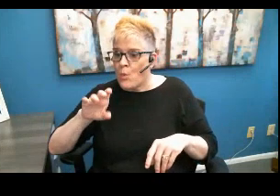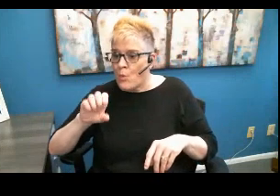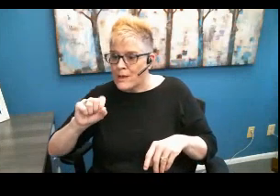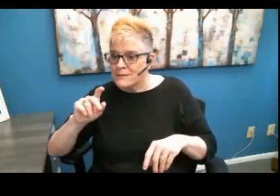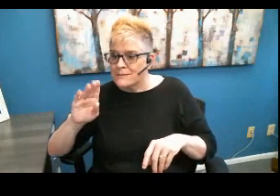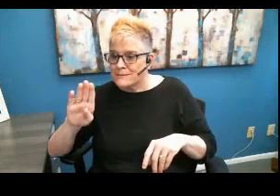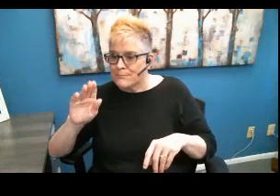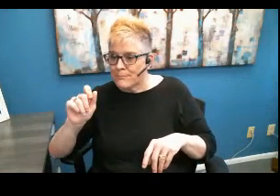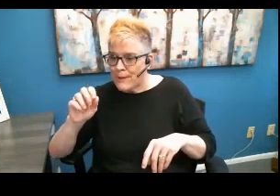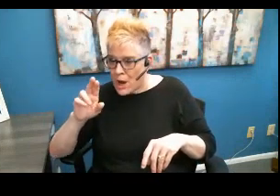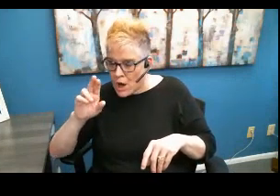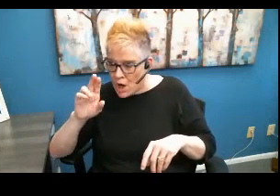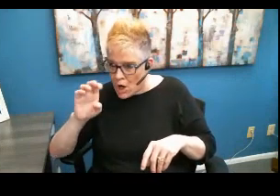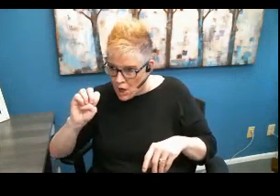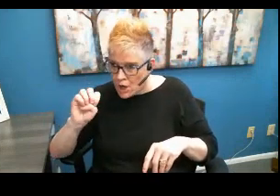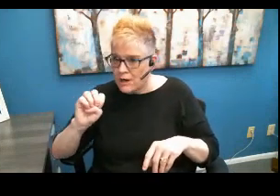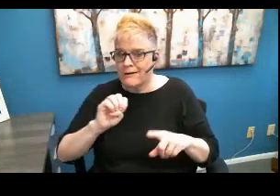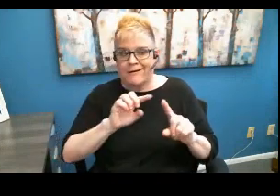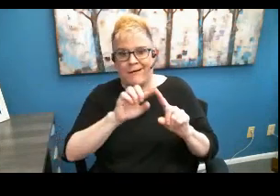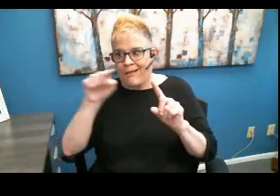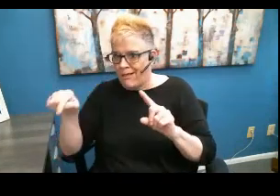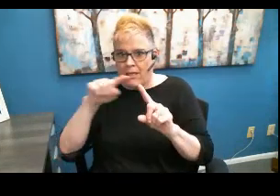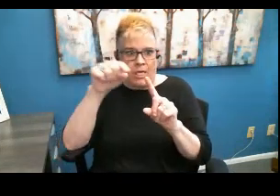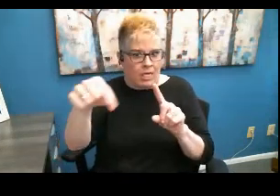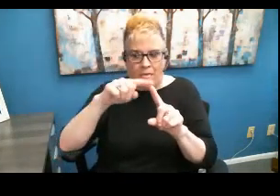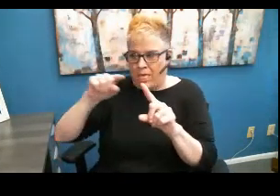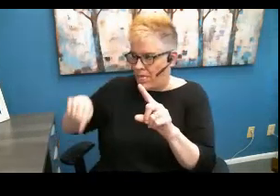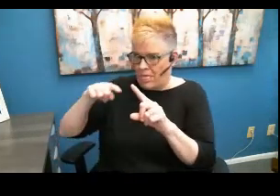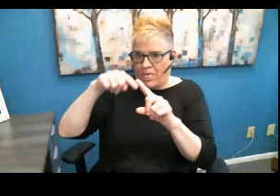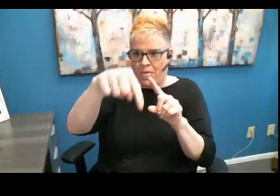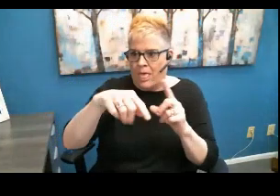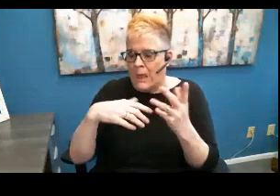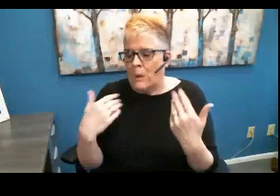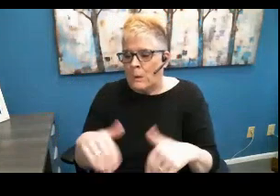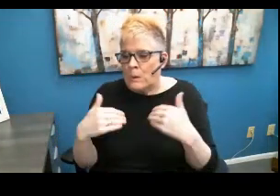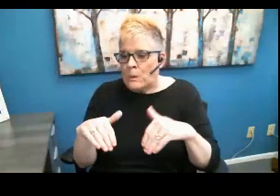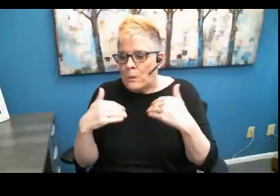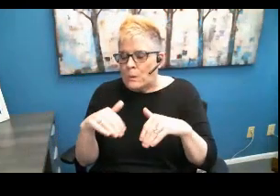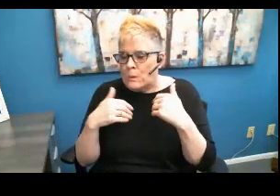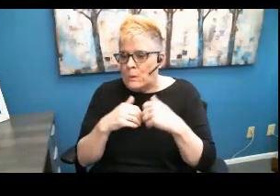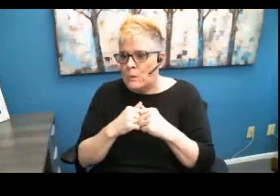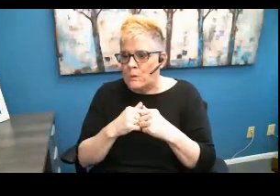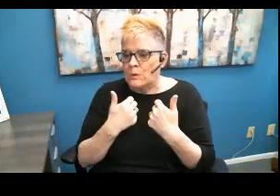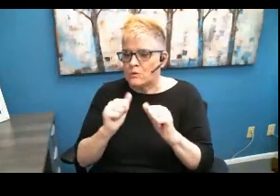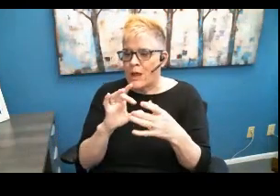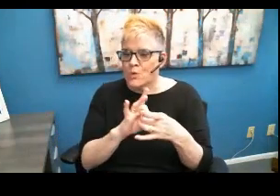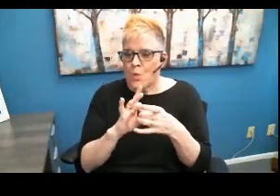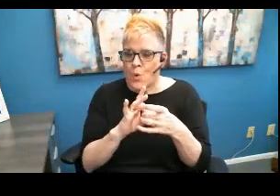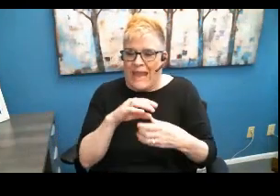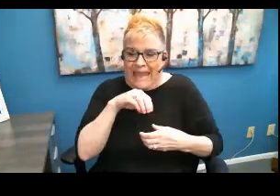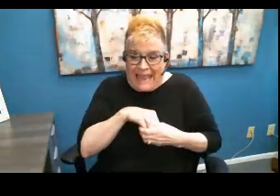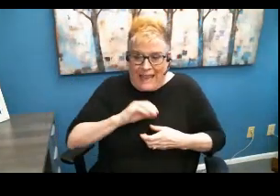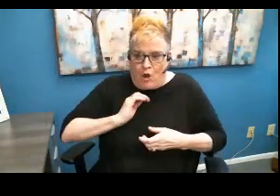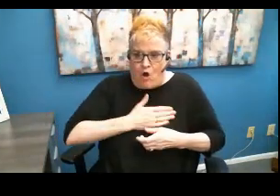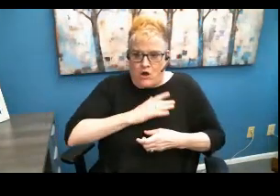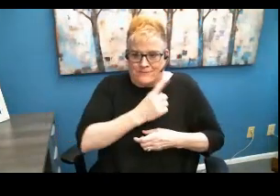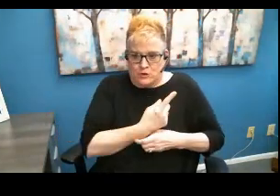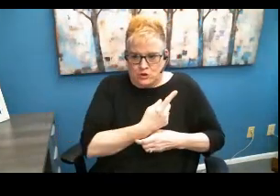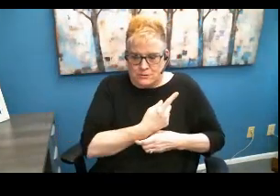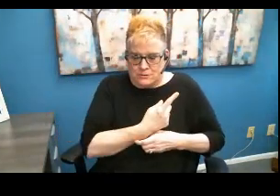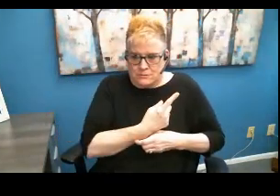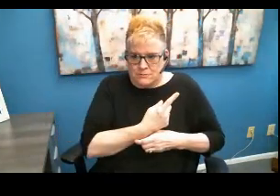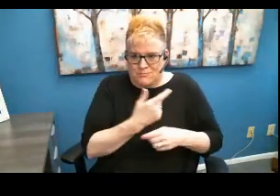Lehigh Valley, all to try to coordinate what we can within house. But larger outages,